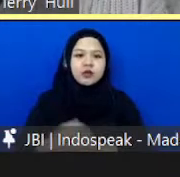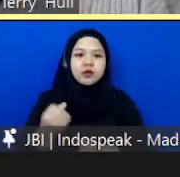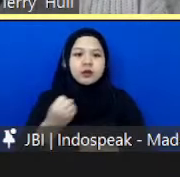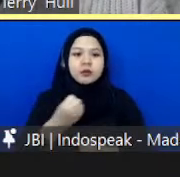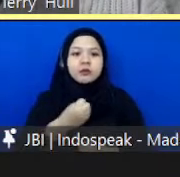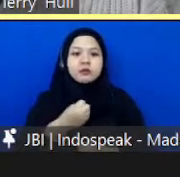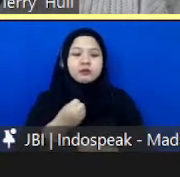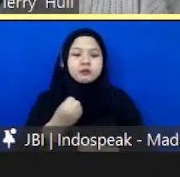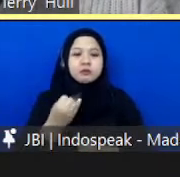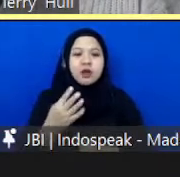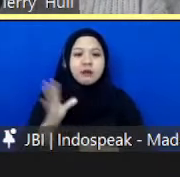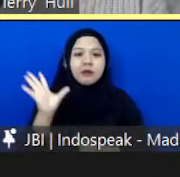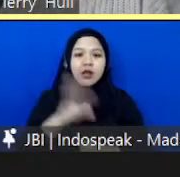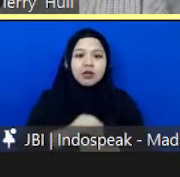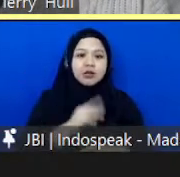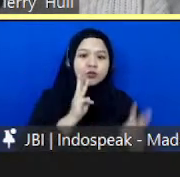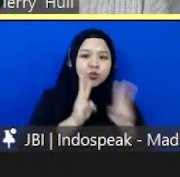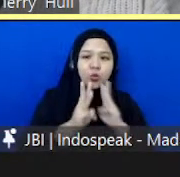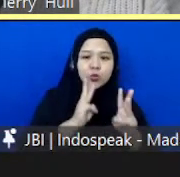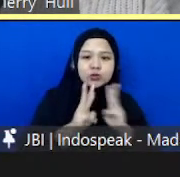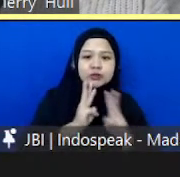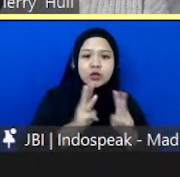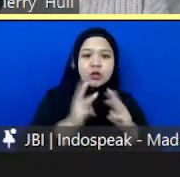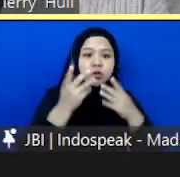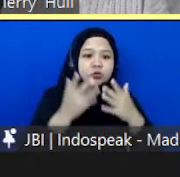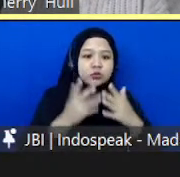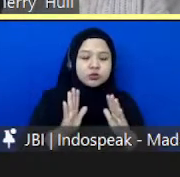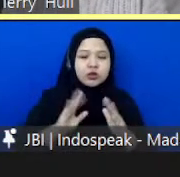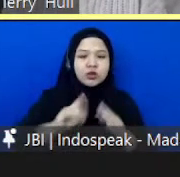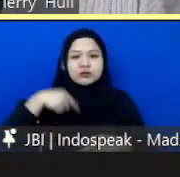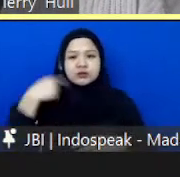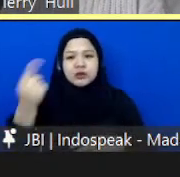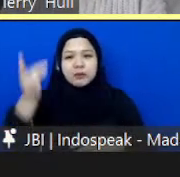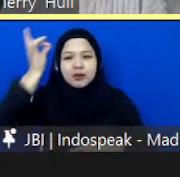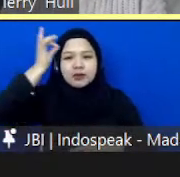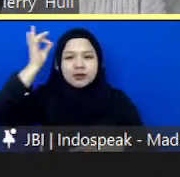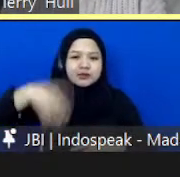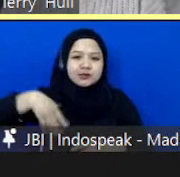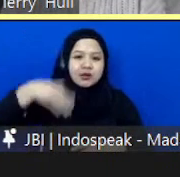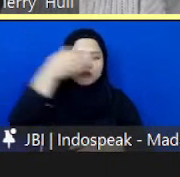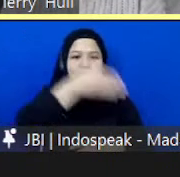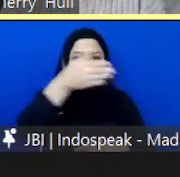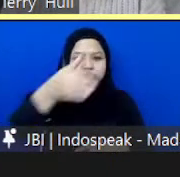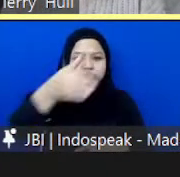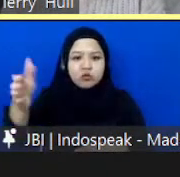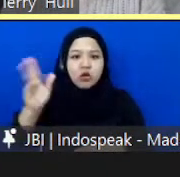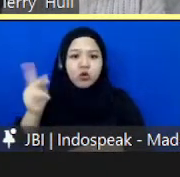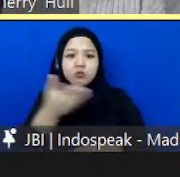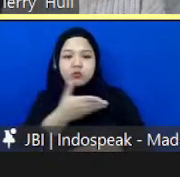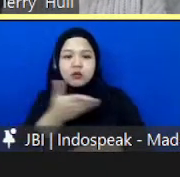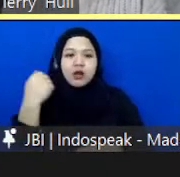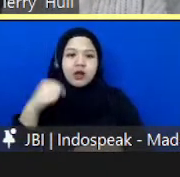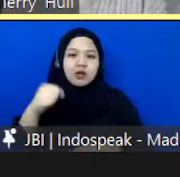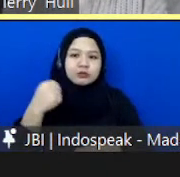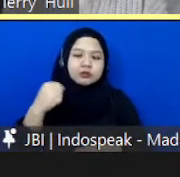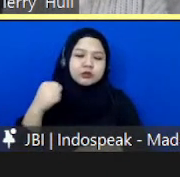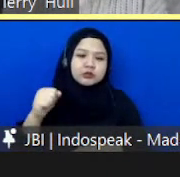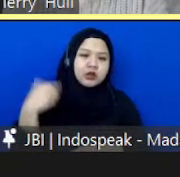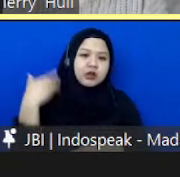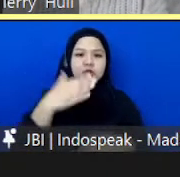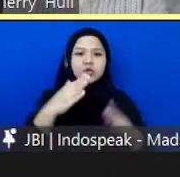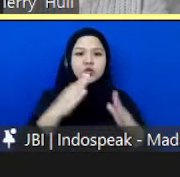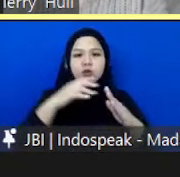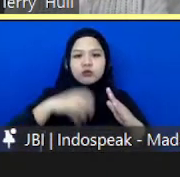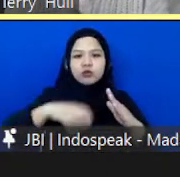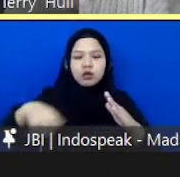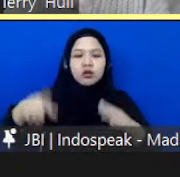going from village to village found that they were not able to visit the households because the